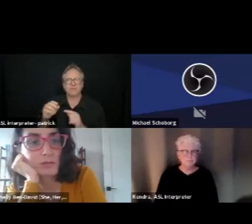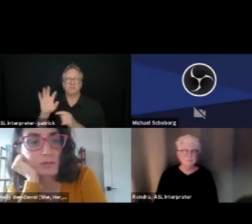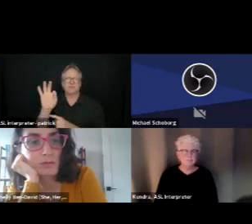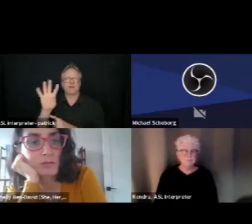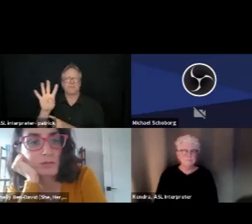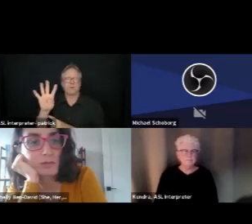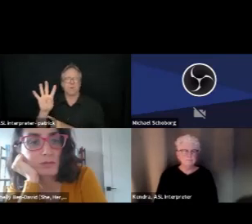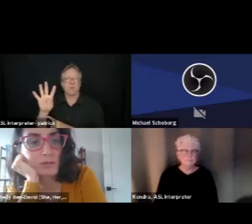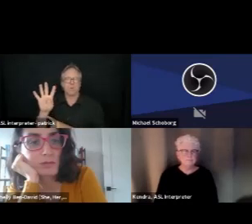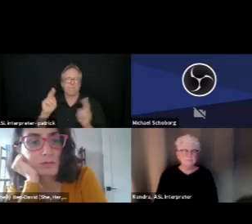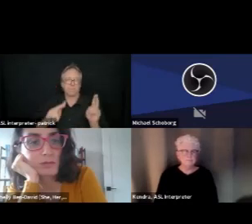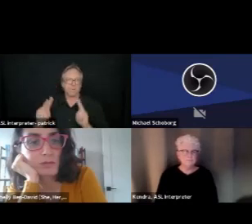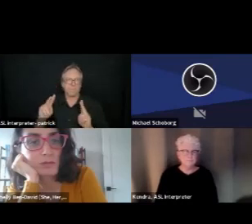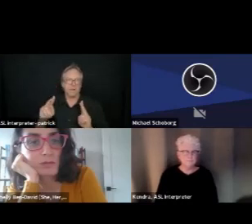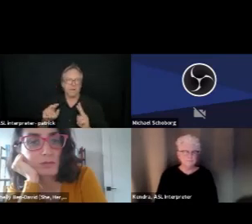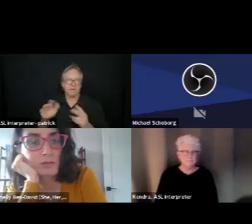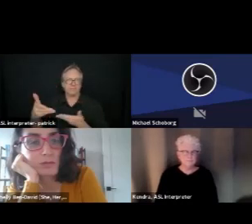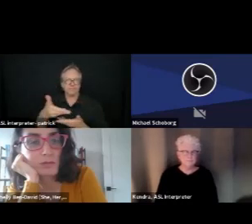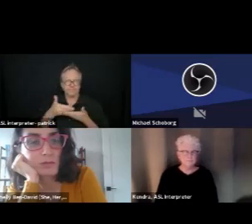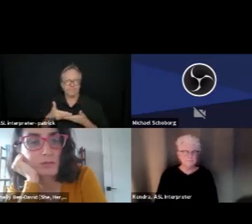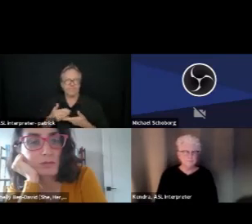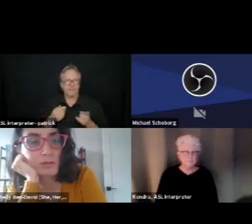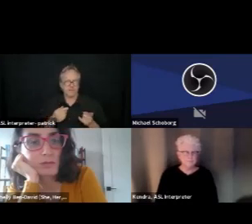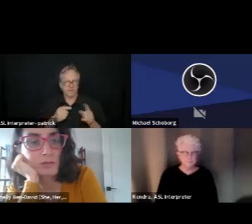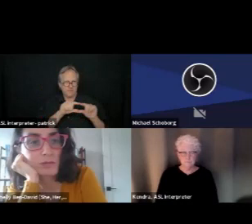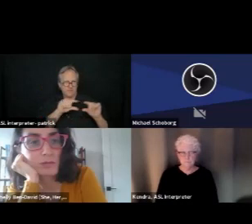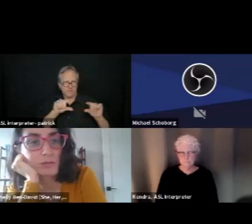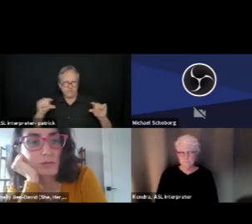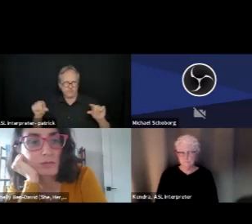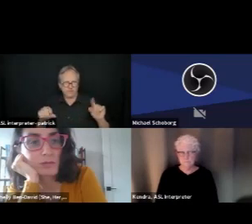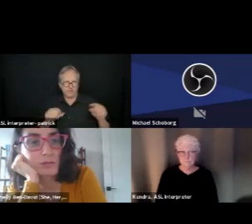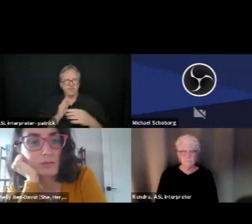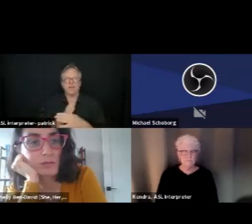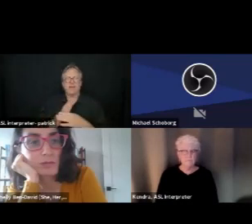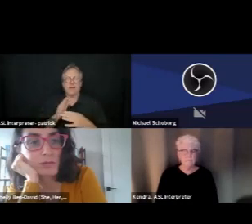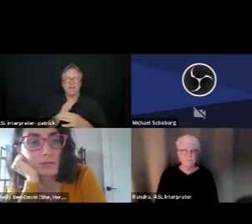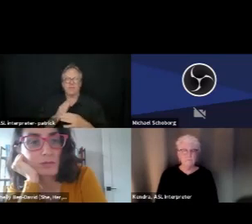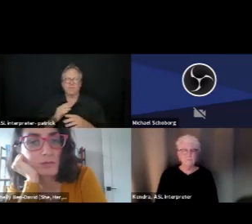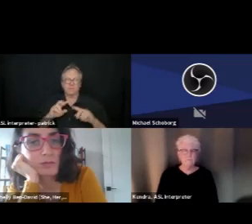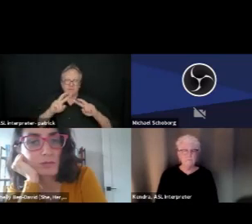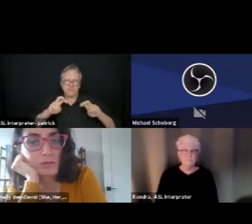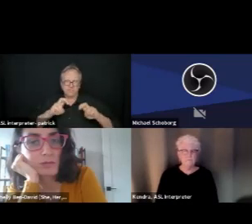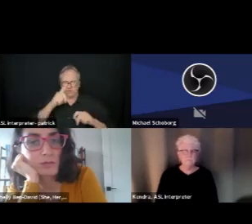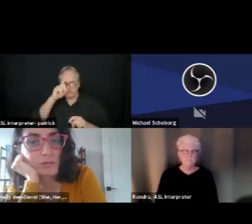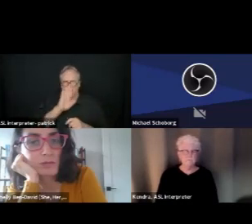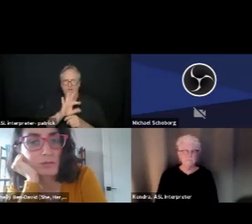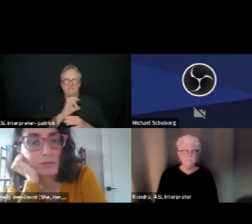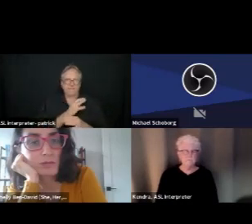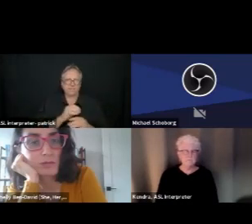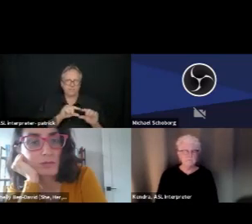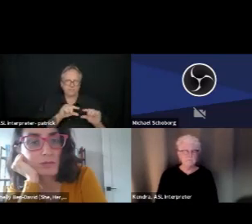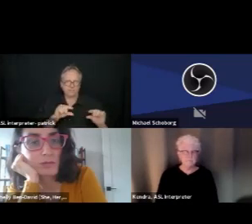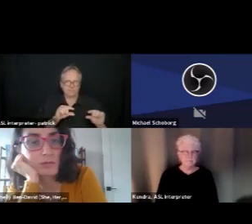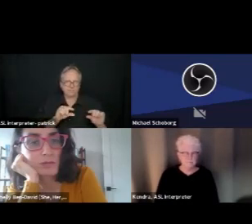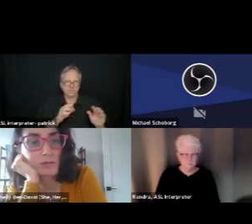94 people. And then here is people's average global assessment of functioning scale scores,